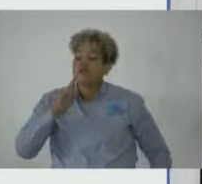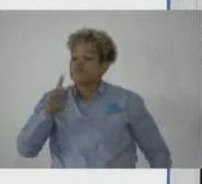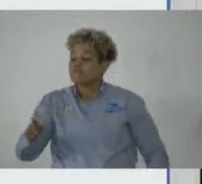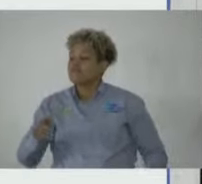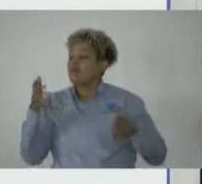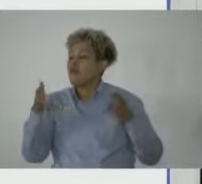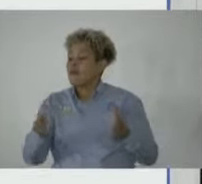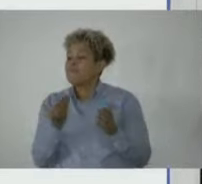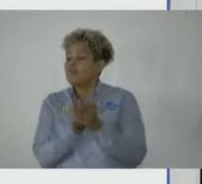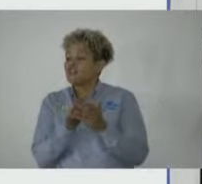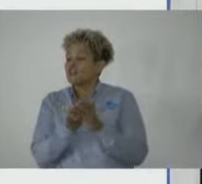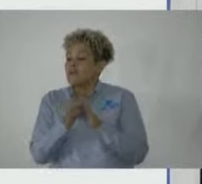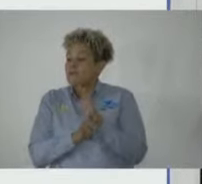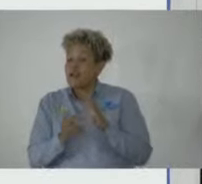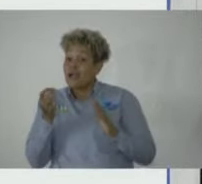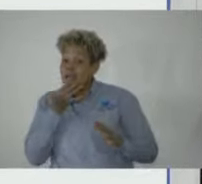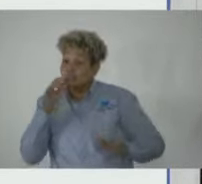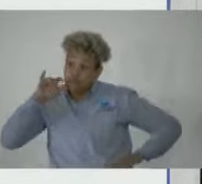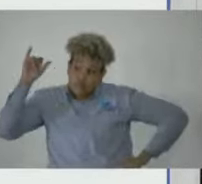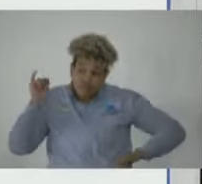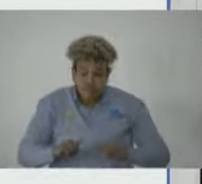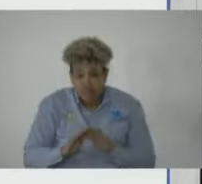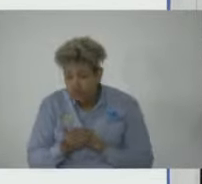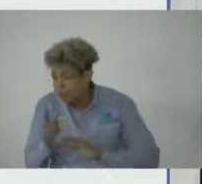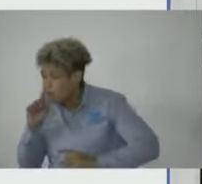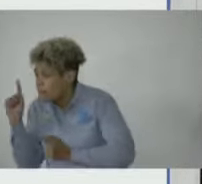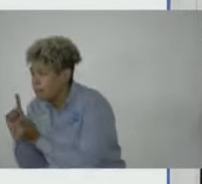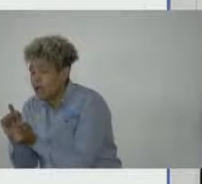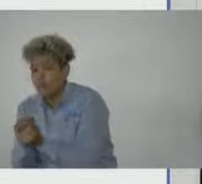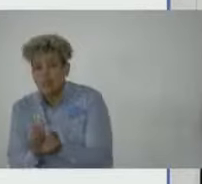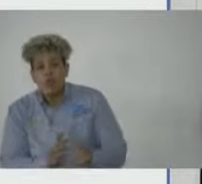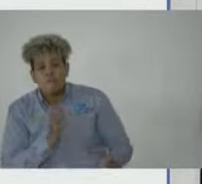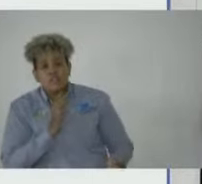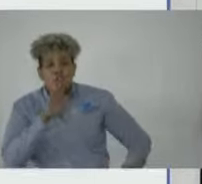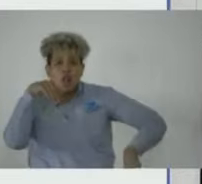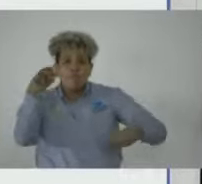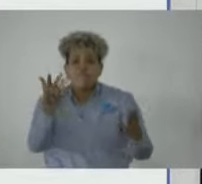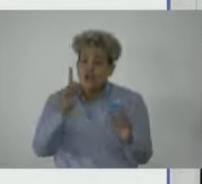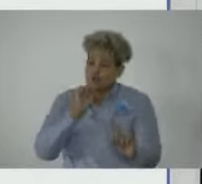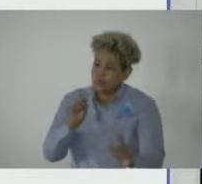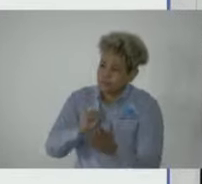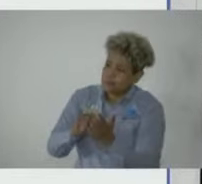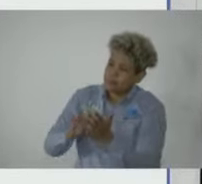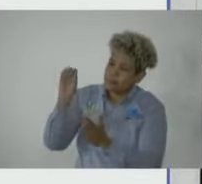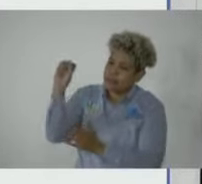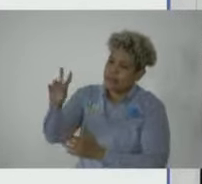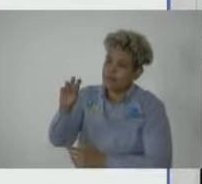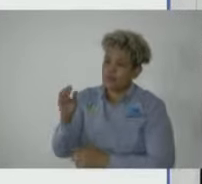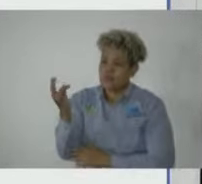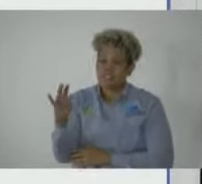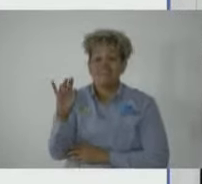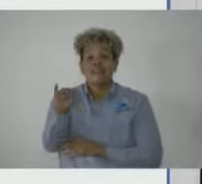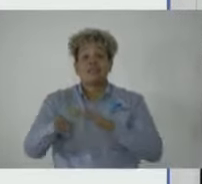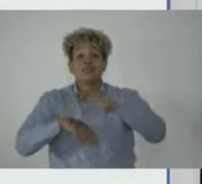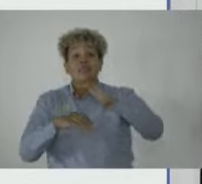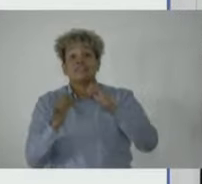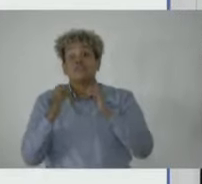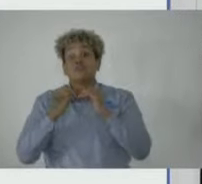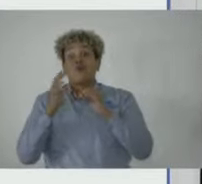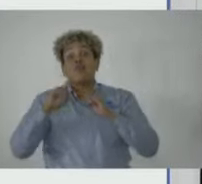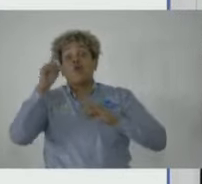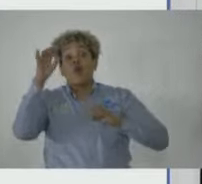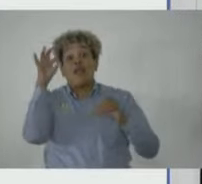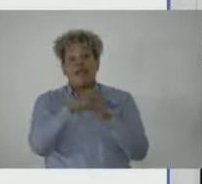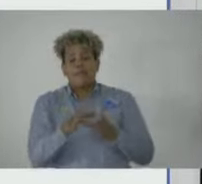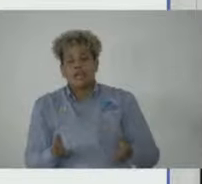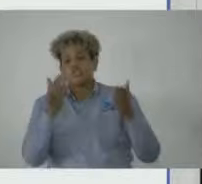policy experts who visited Jamaica, met with officials, and delivered their report in 2017, and that formed the basis of more than one cabinet